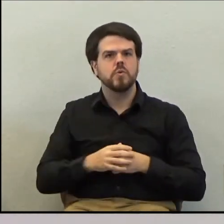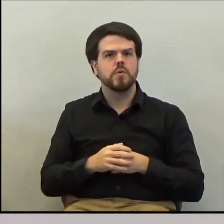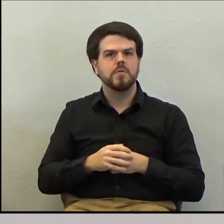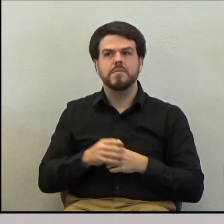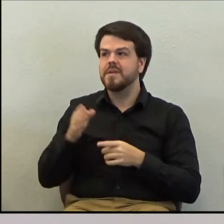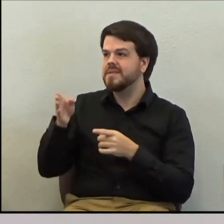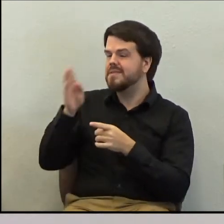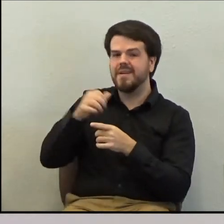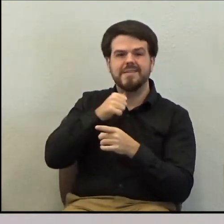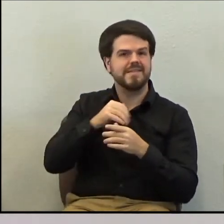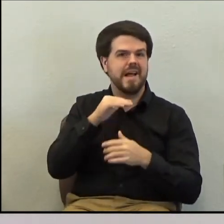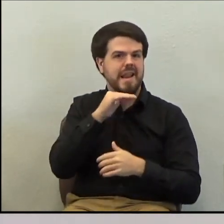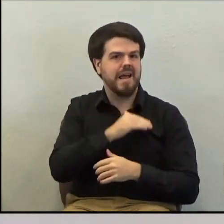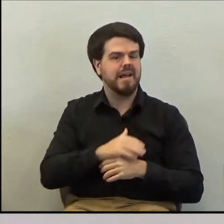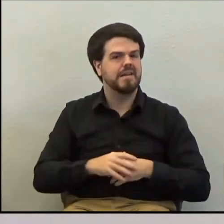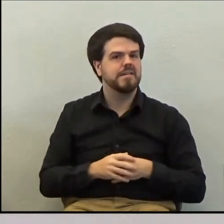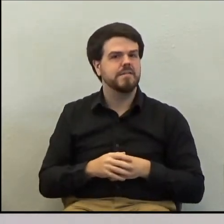lie.